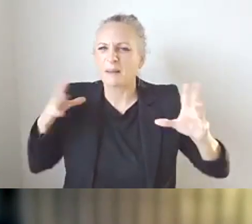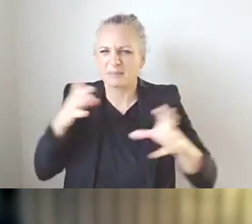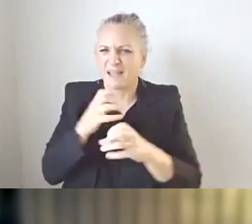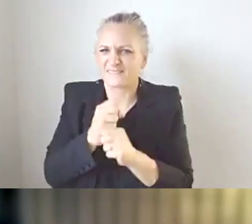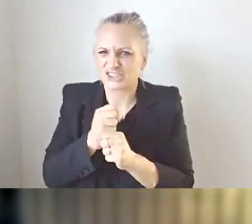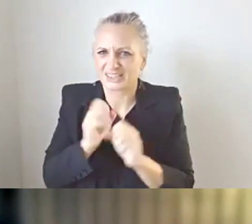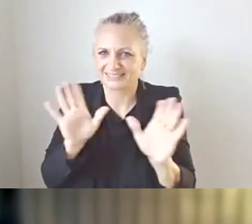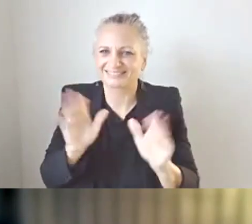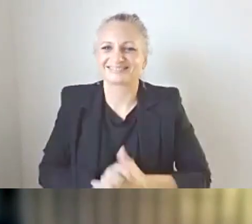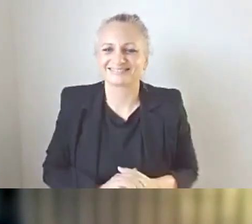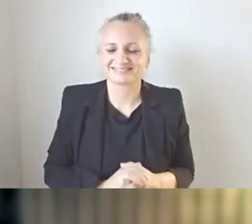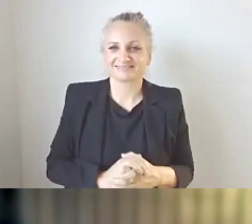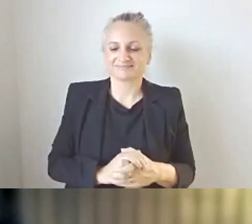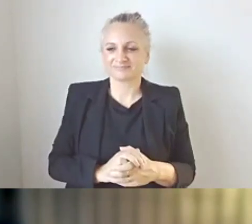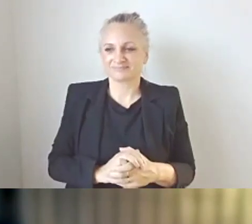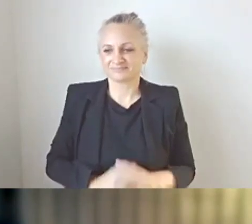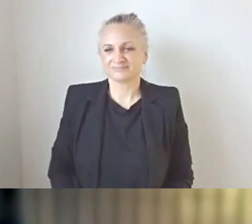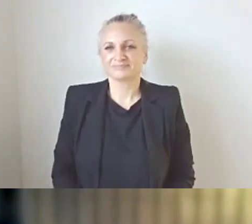that.